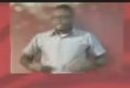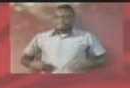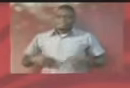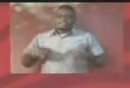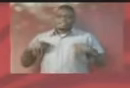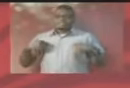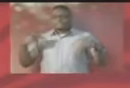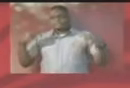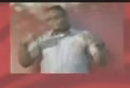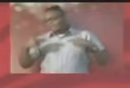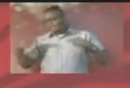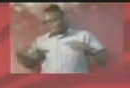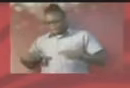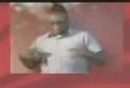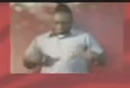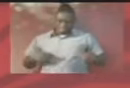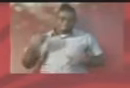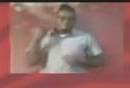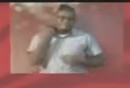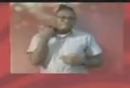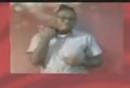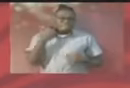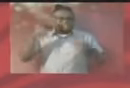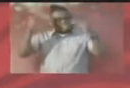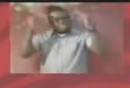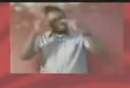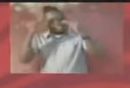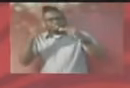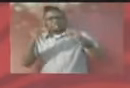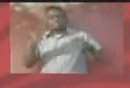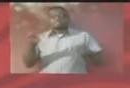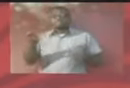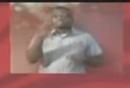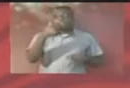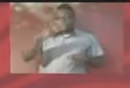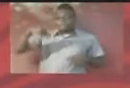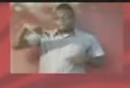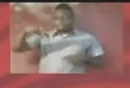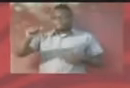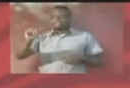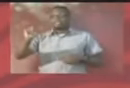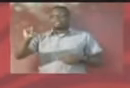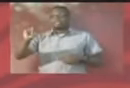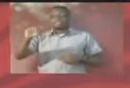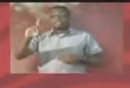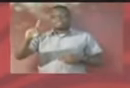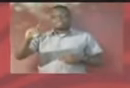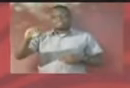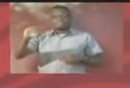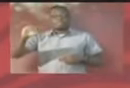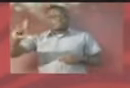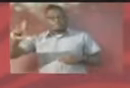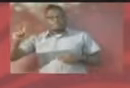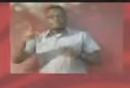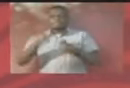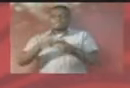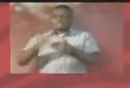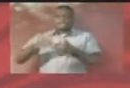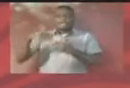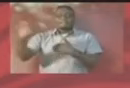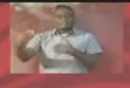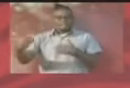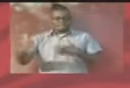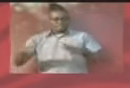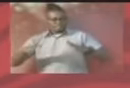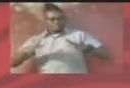headache, all of which subsided with Panadol, and I was without symptoms after that initial night.